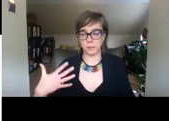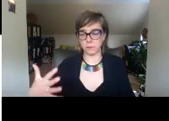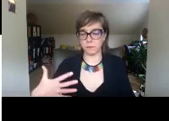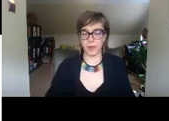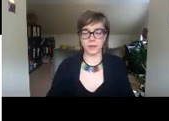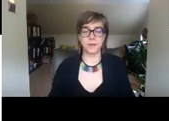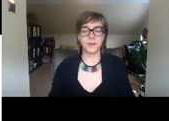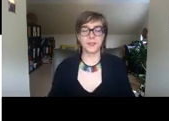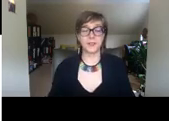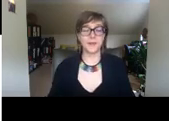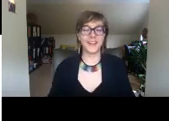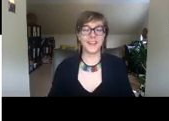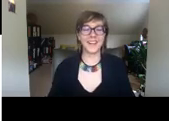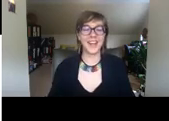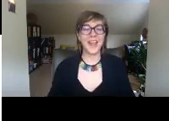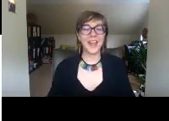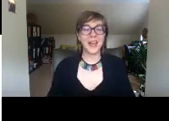Physically.